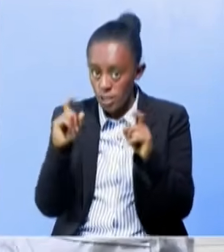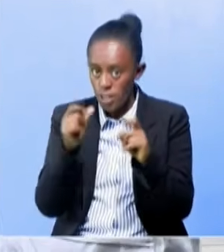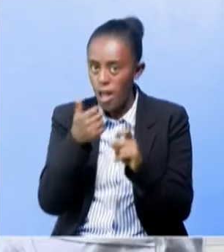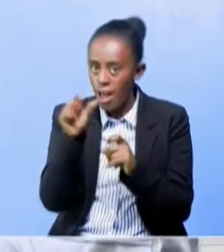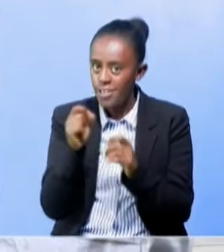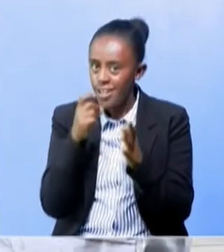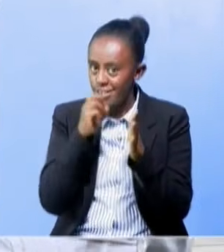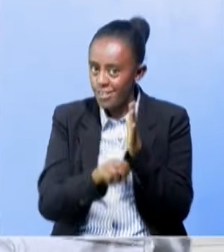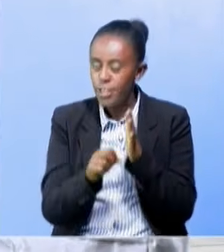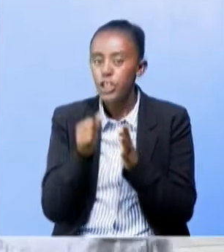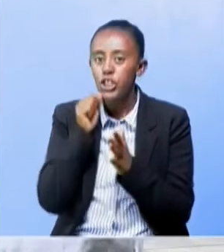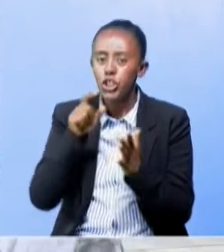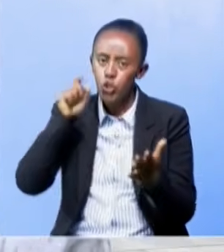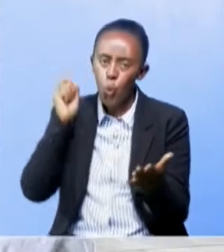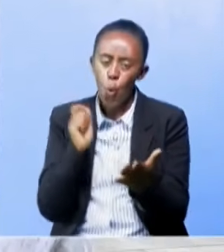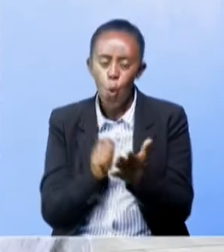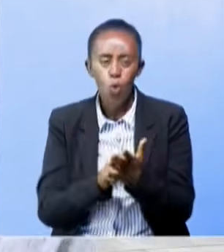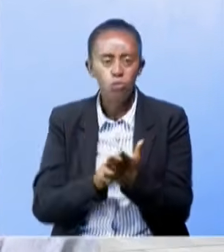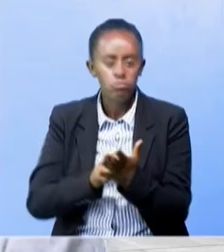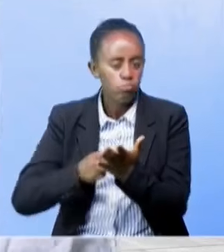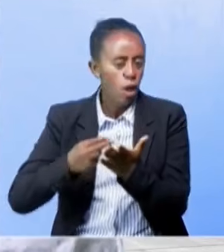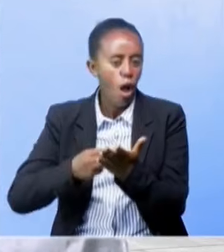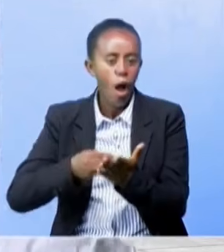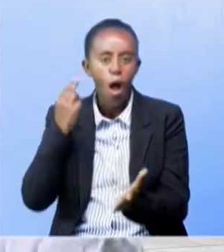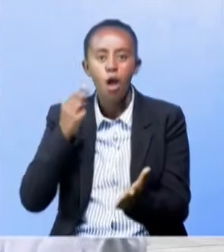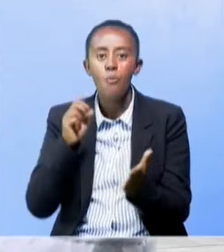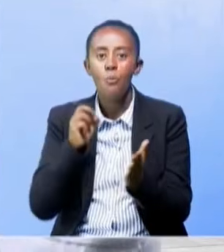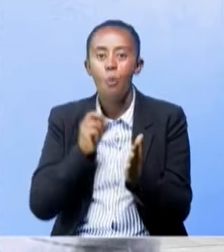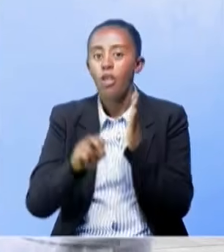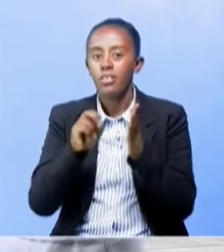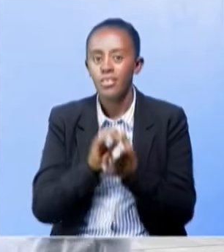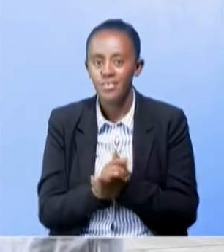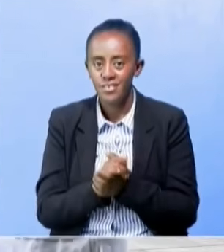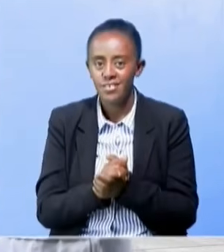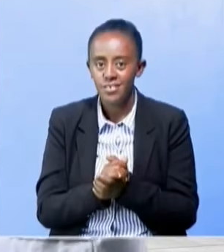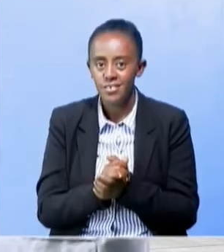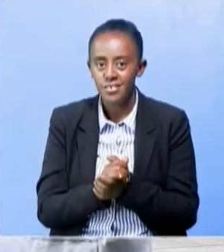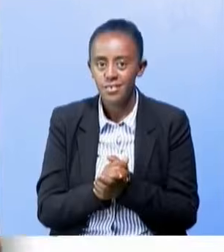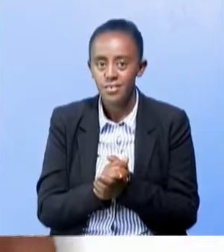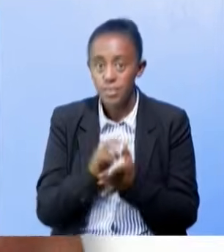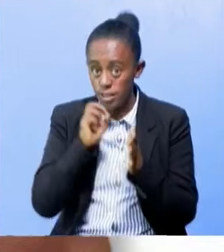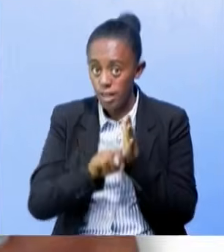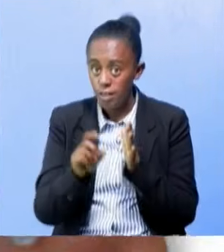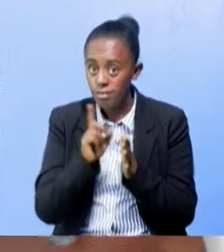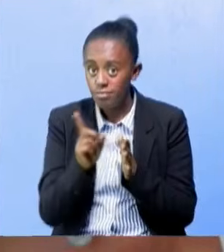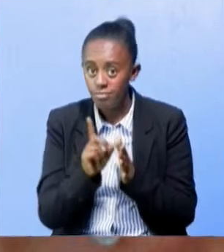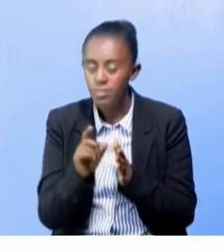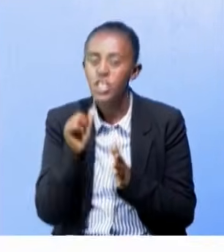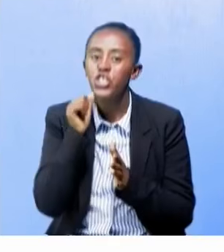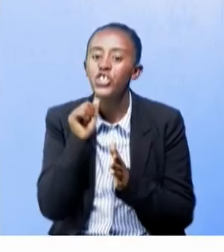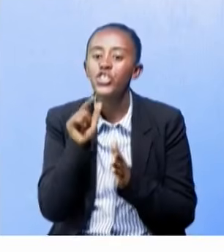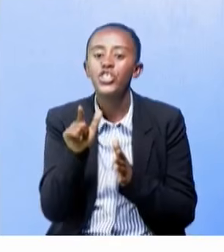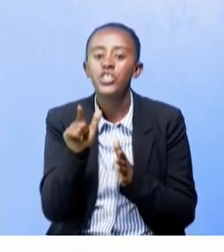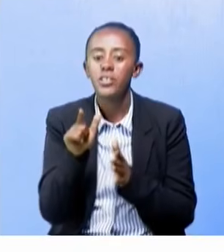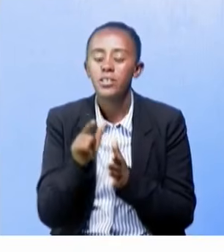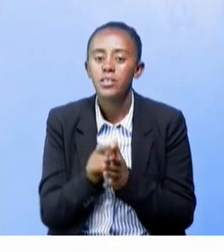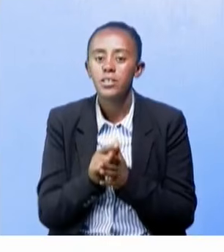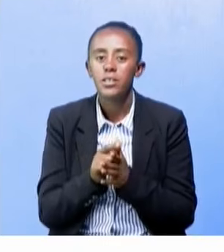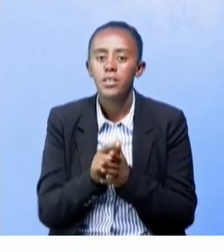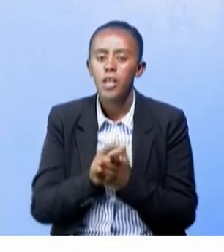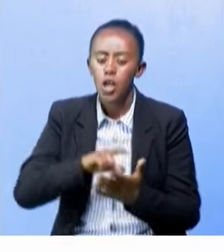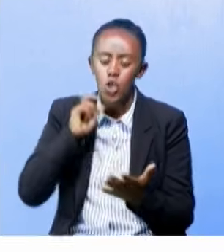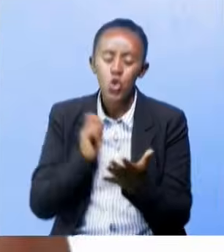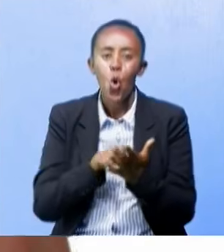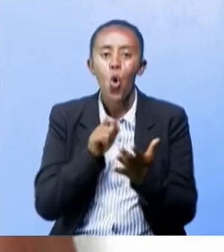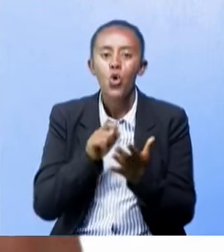result, she scored high point. The result is what? She scored the